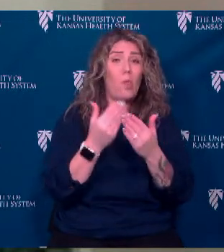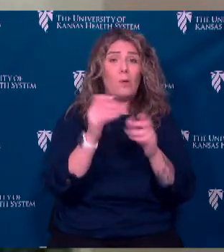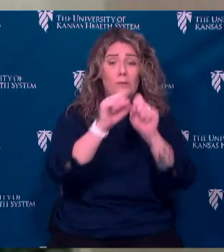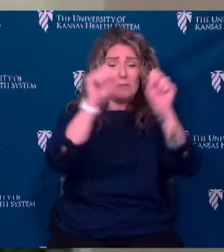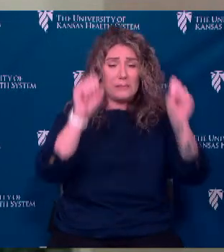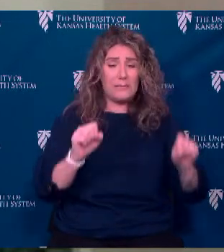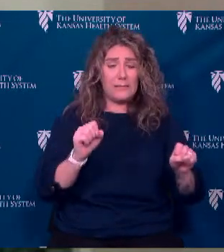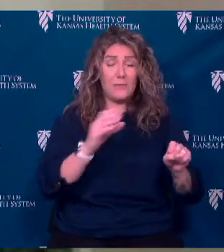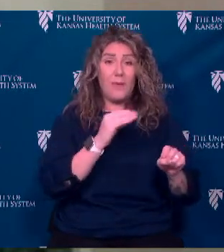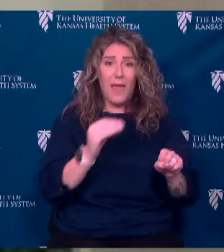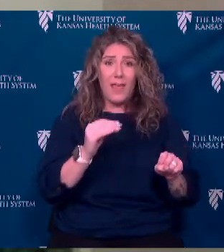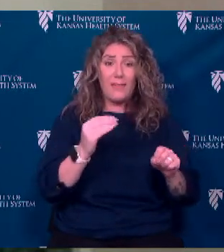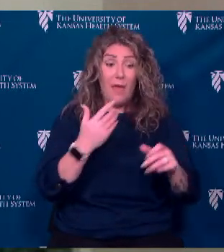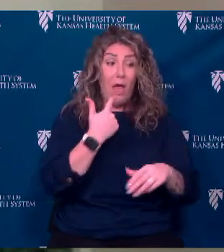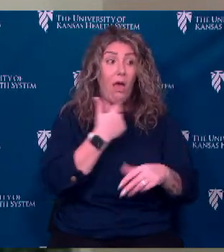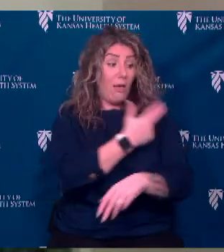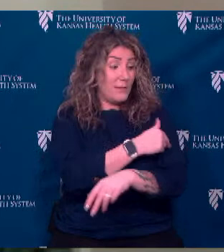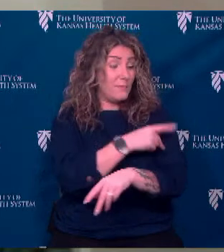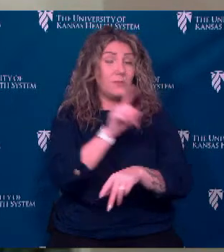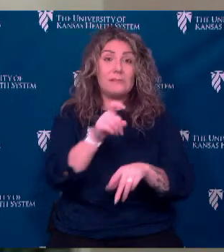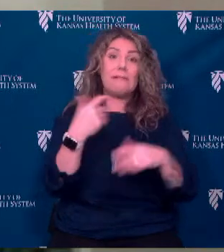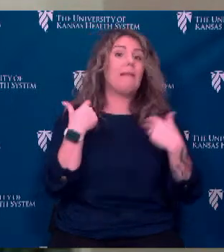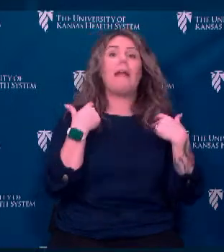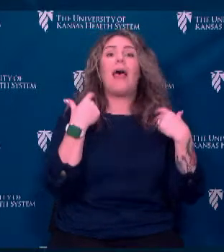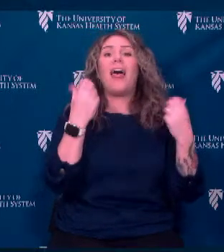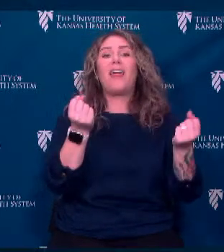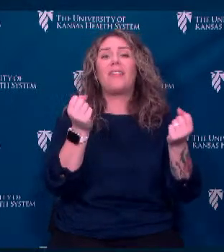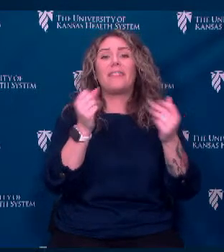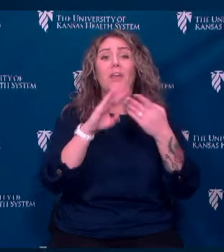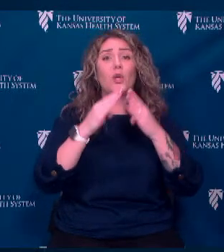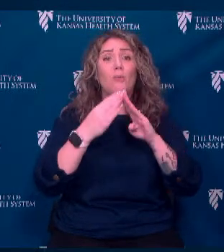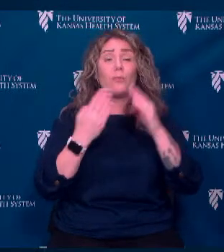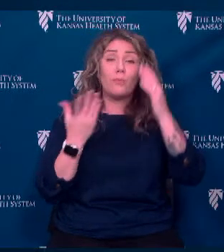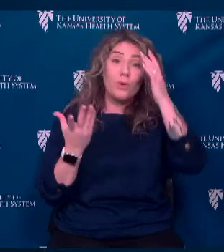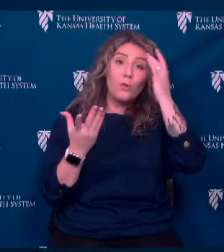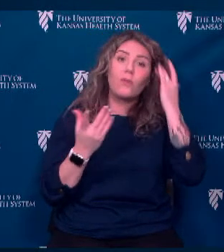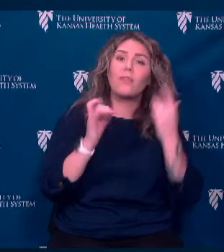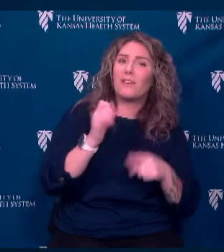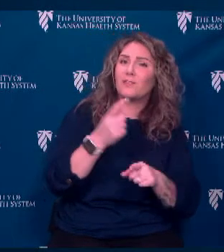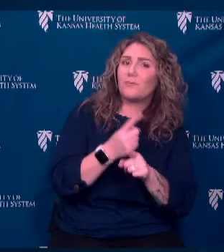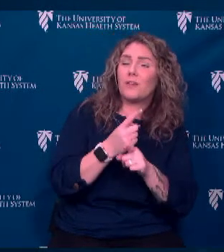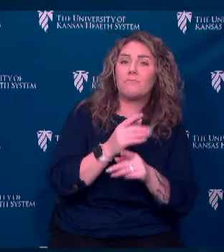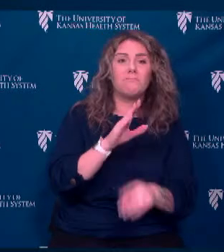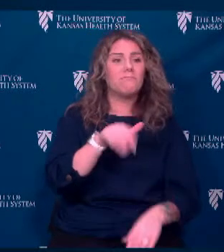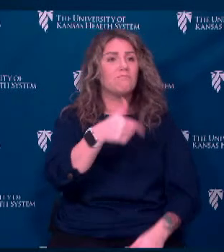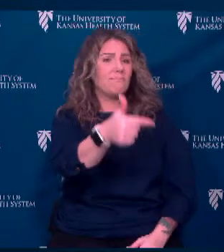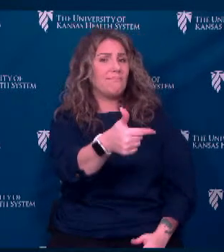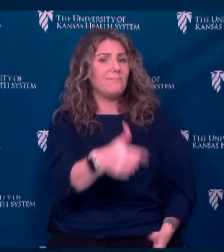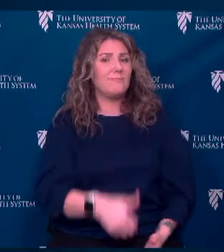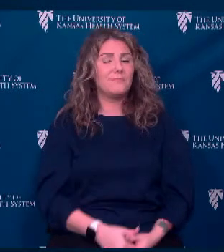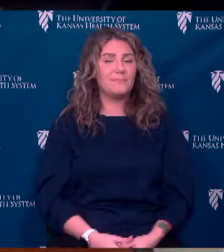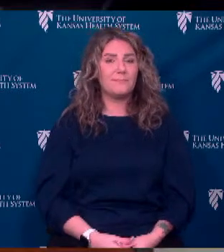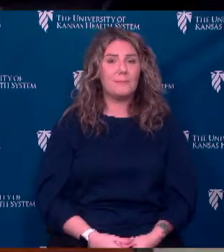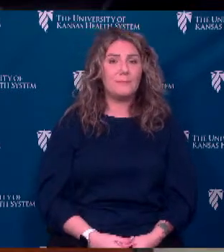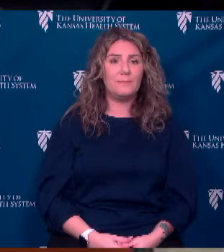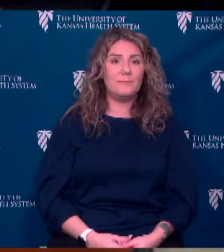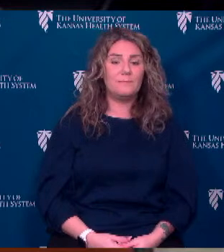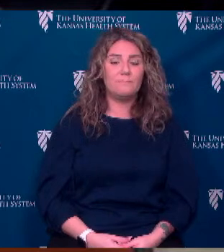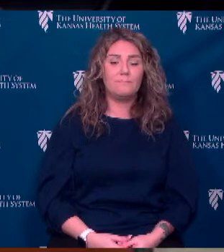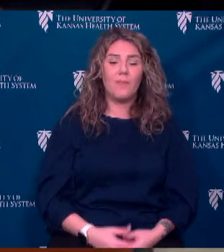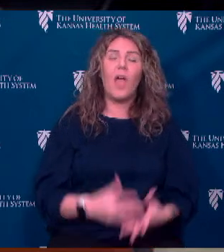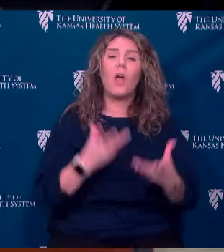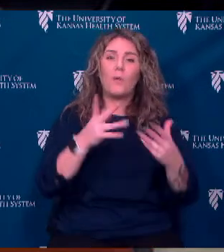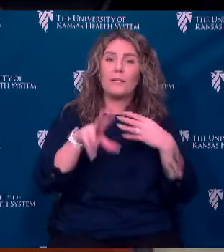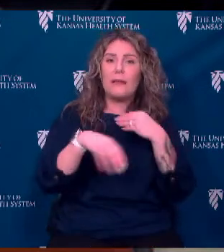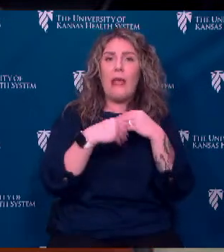healthy without a healthy community. So, yeah, I think that's so right. Dr. Steele. Yeah, I was just going to tag on to what you were